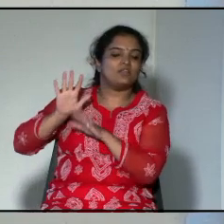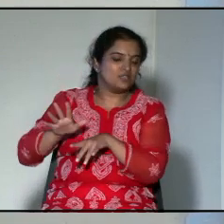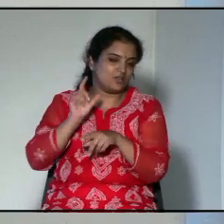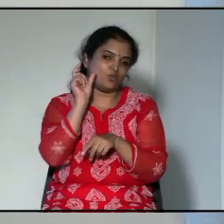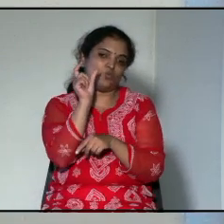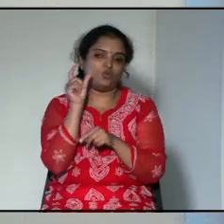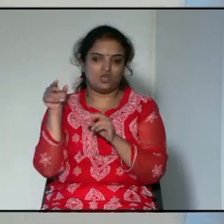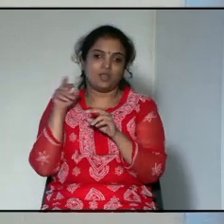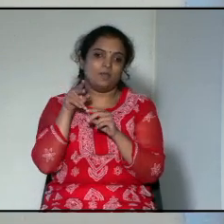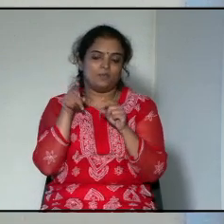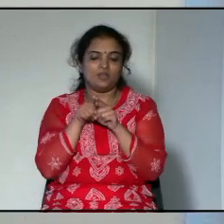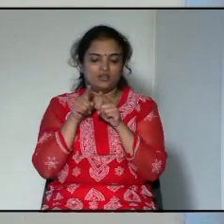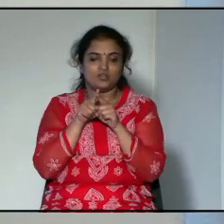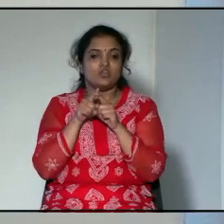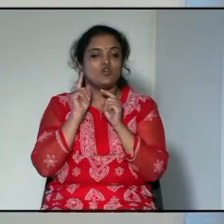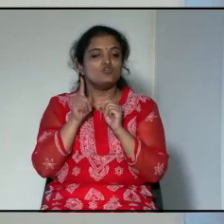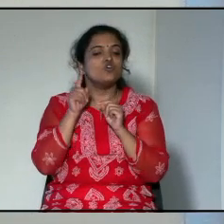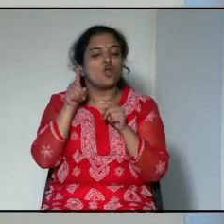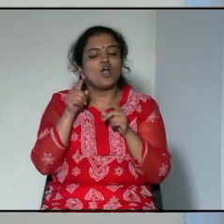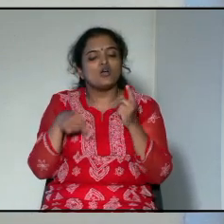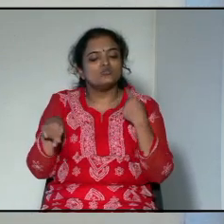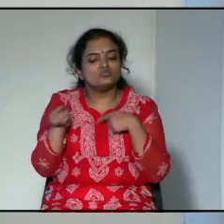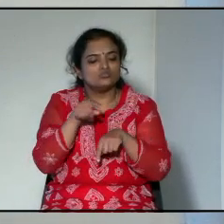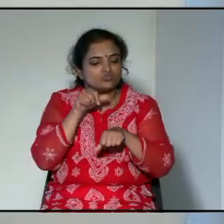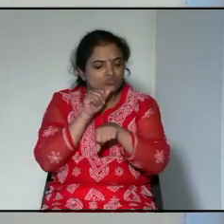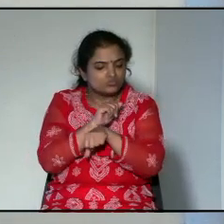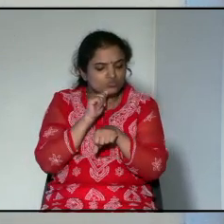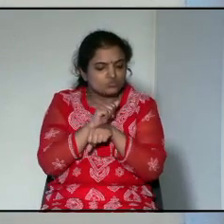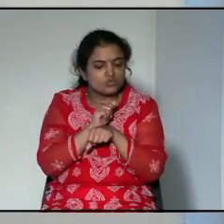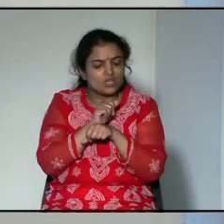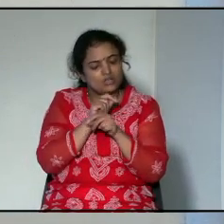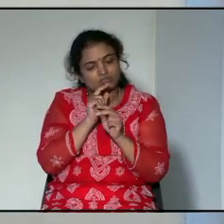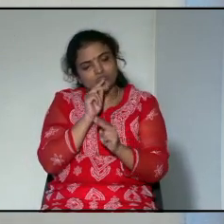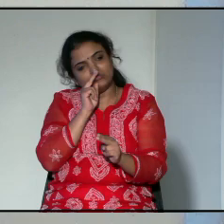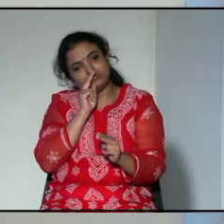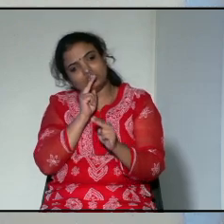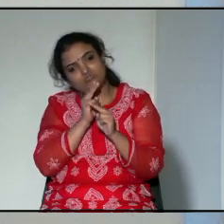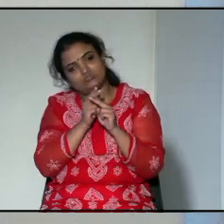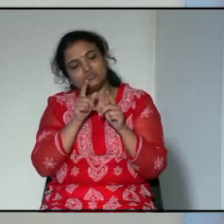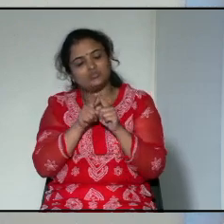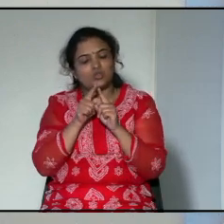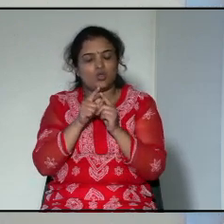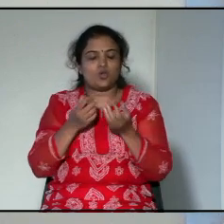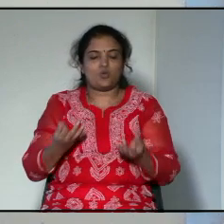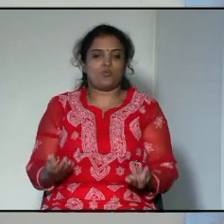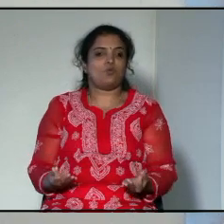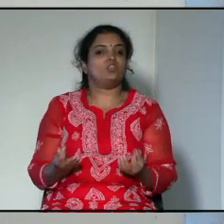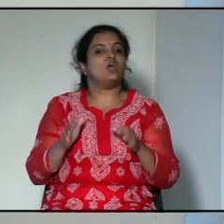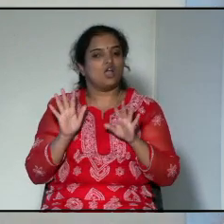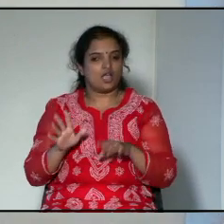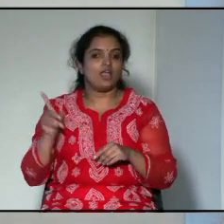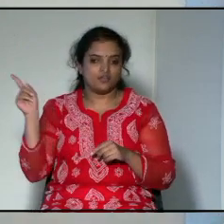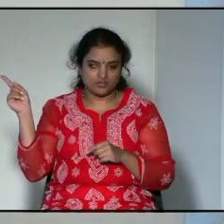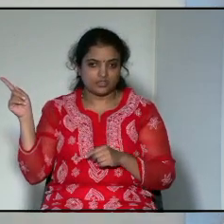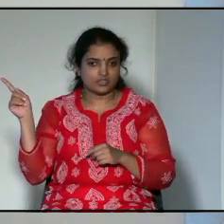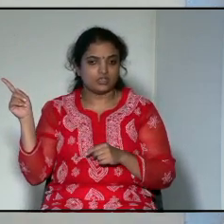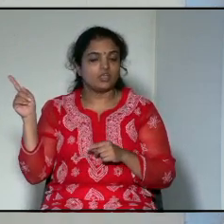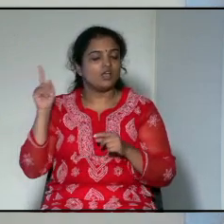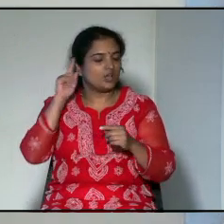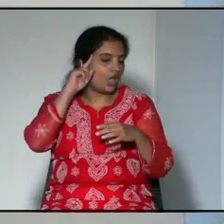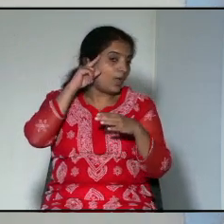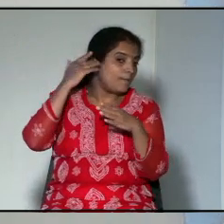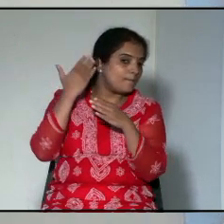between this caste group of metal workers and remains of Buddhist sites in these parts, leading her to a belief